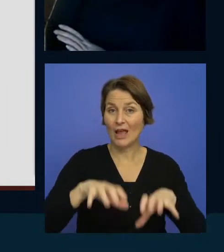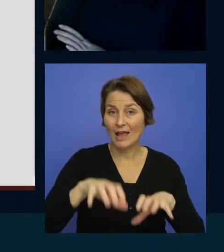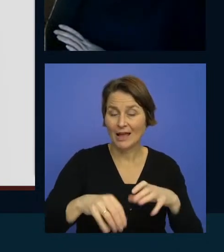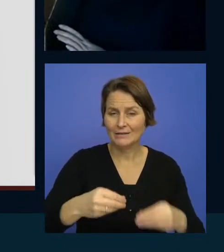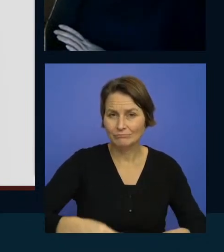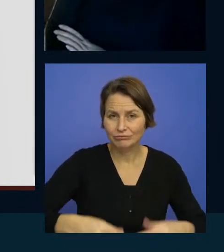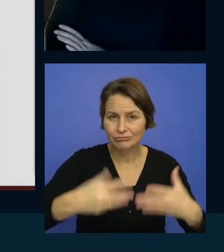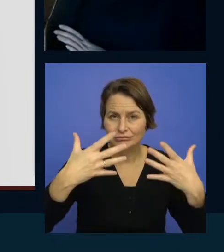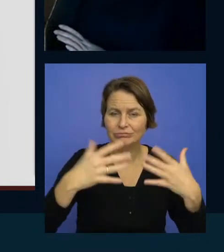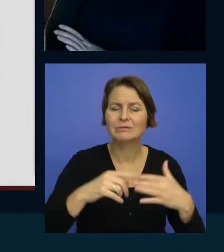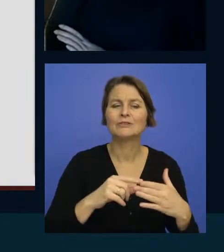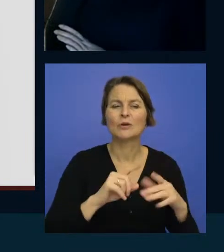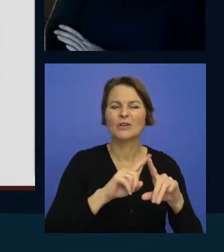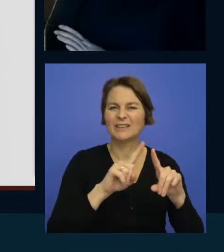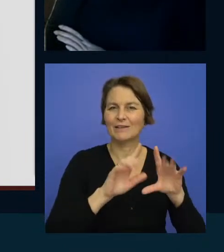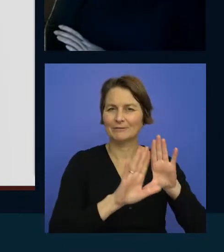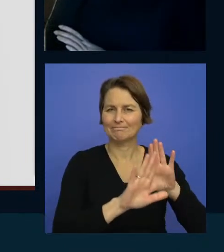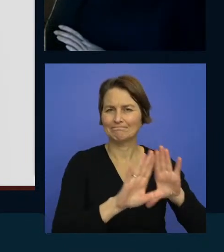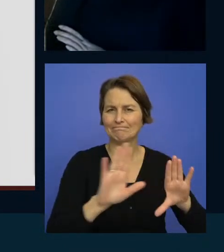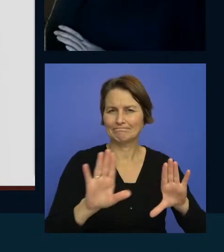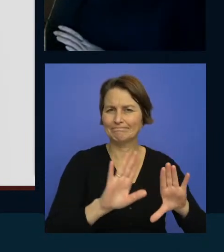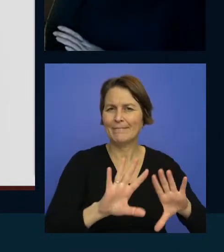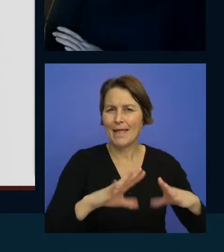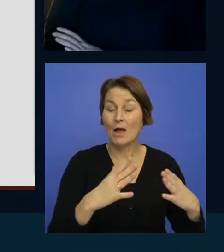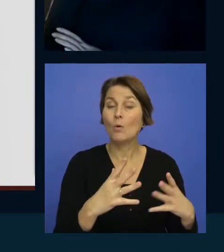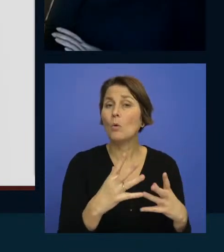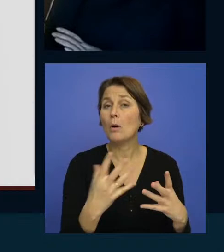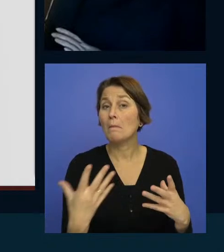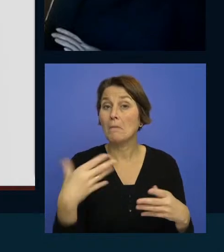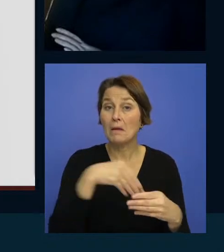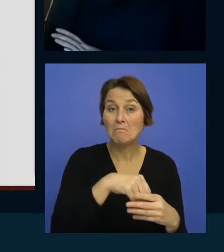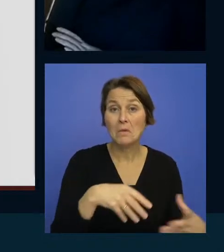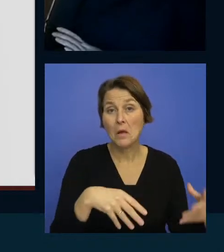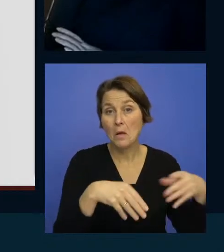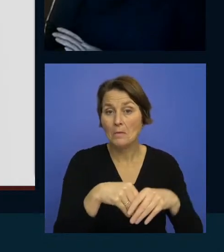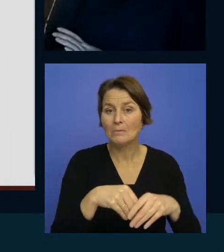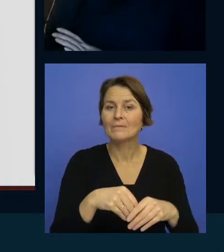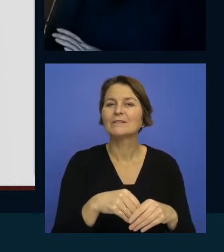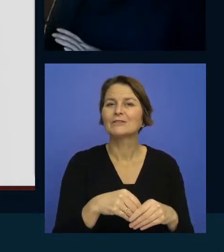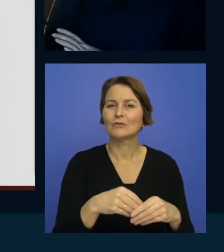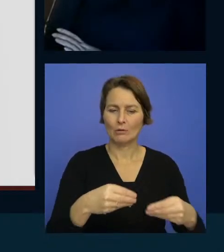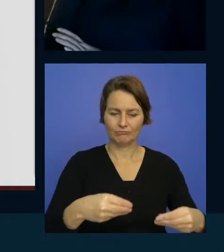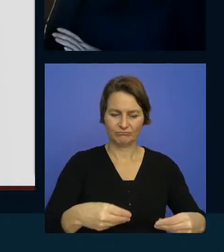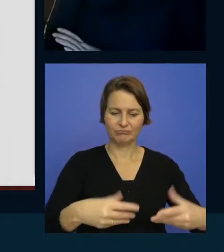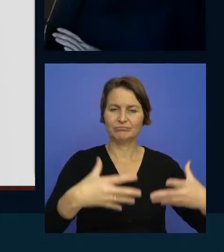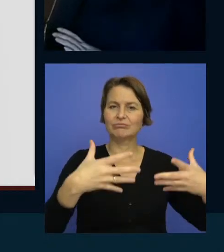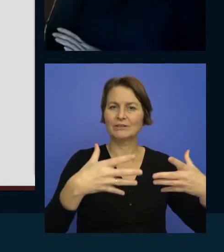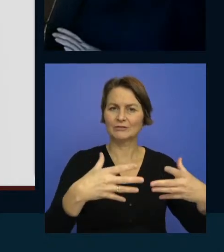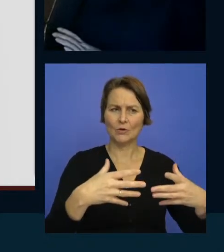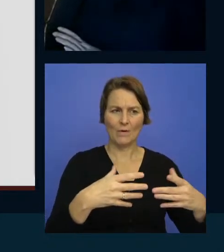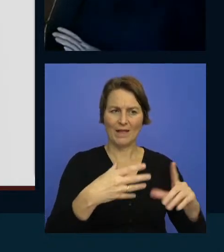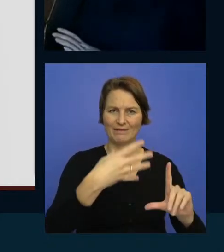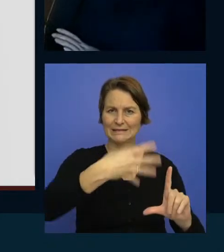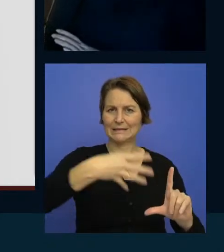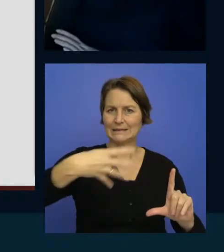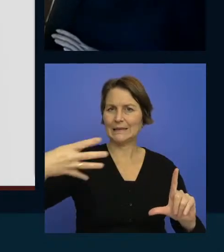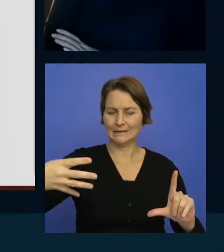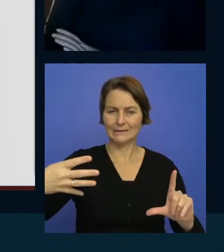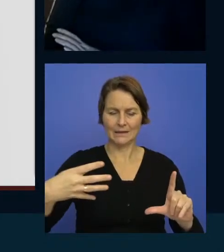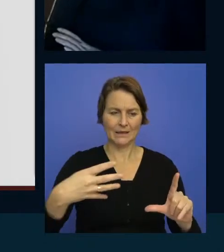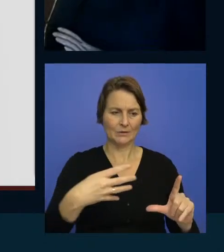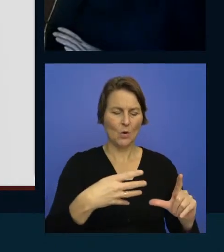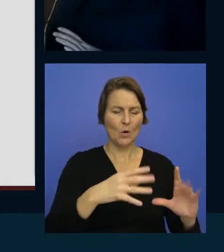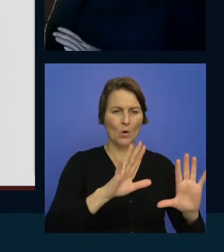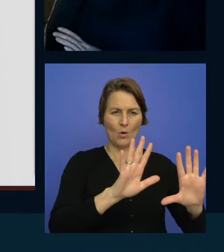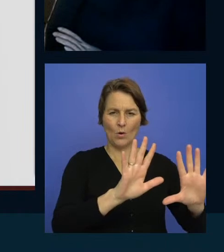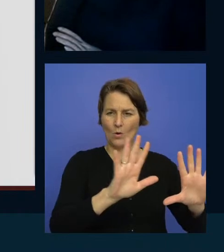also participation in meetings. So you get some out-of-the-box stats that's quite interesting in